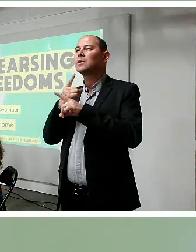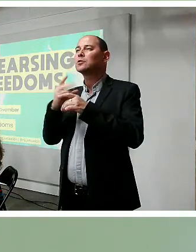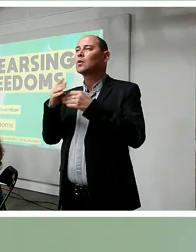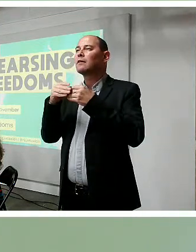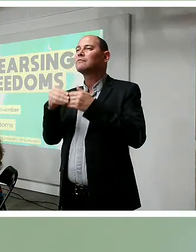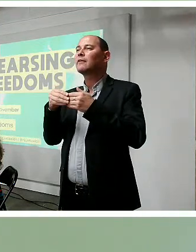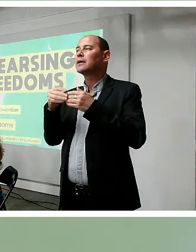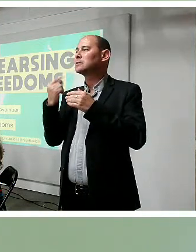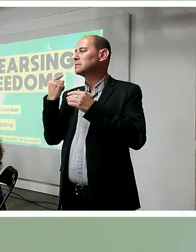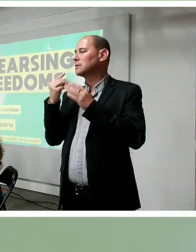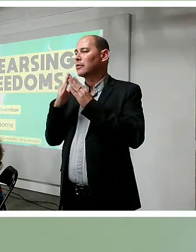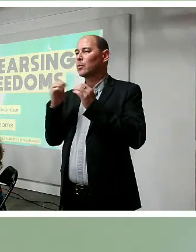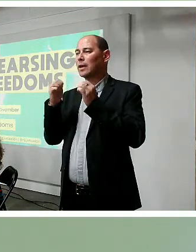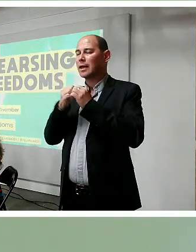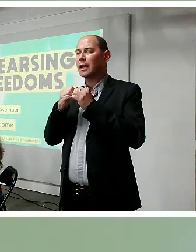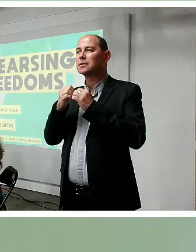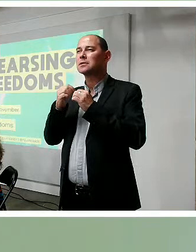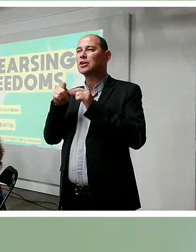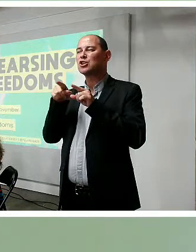labelled